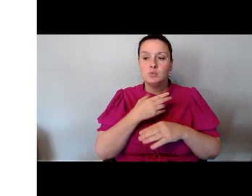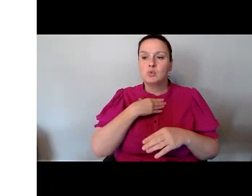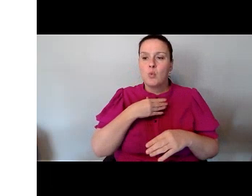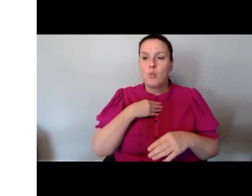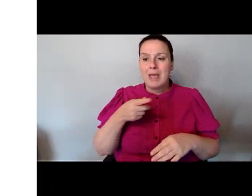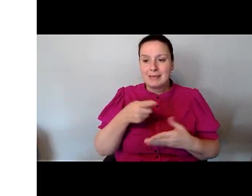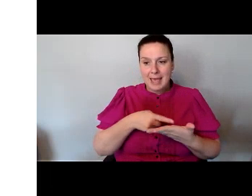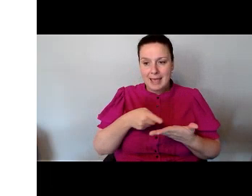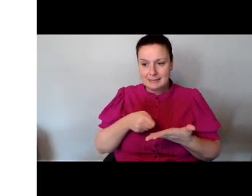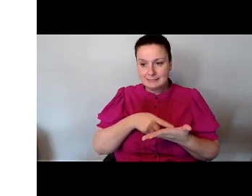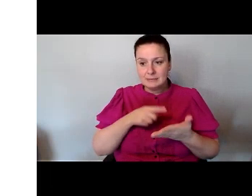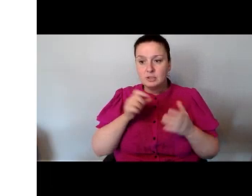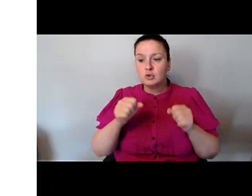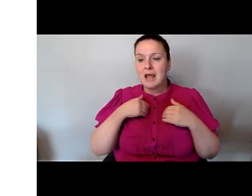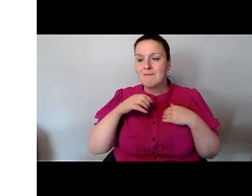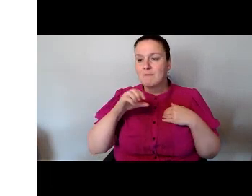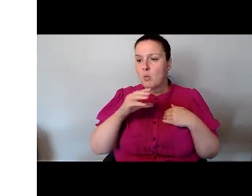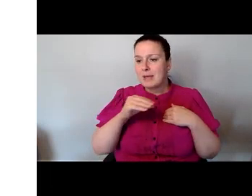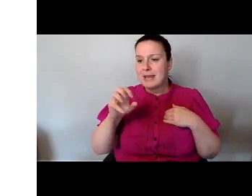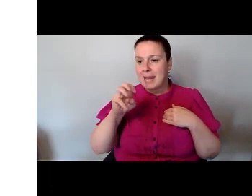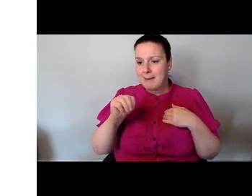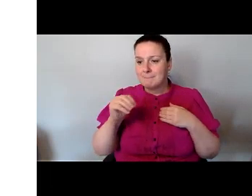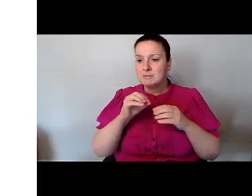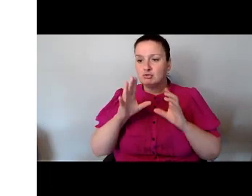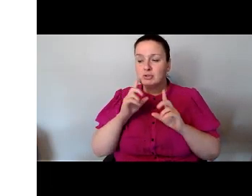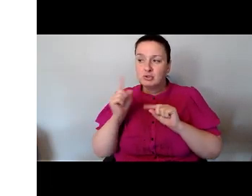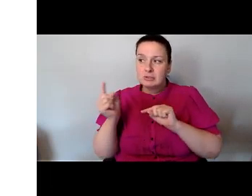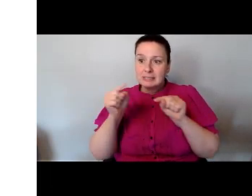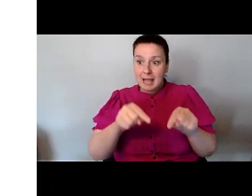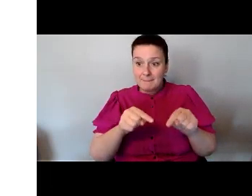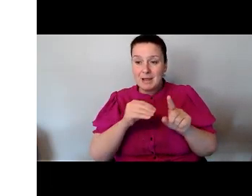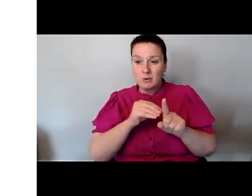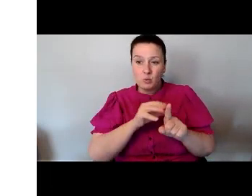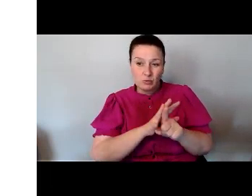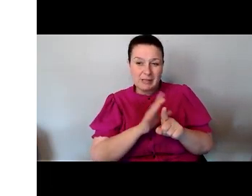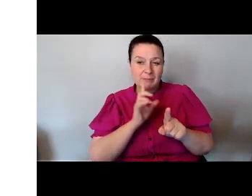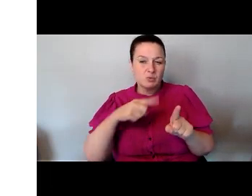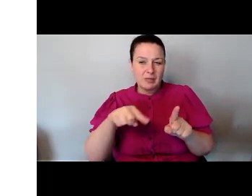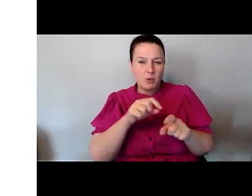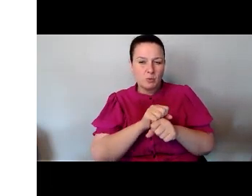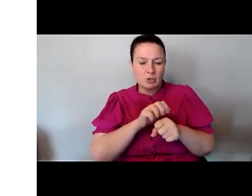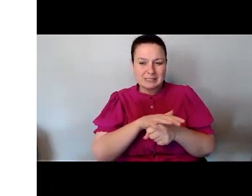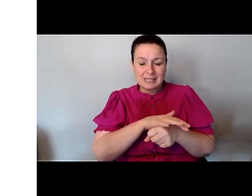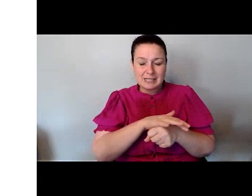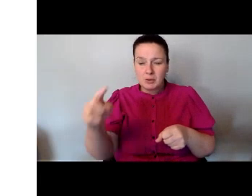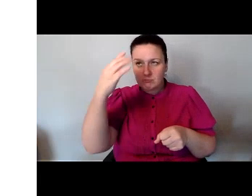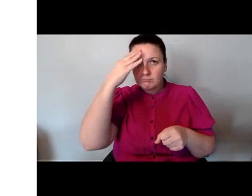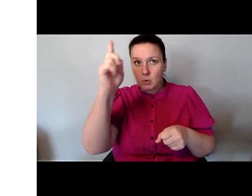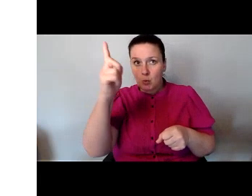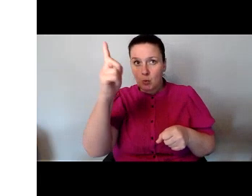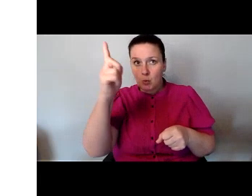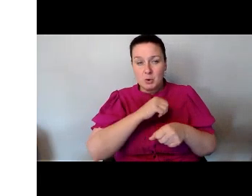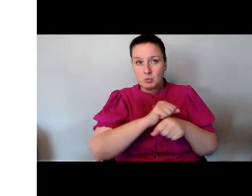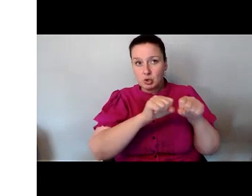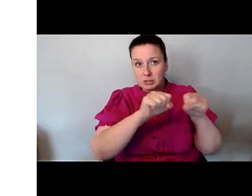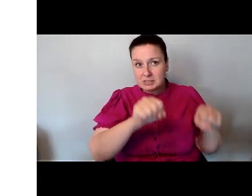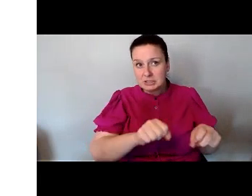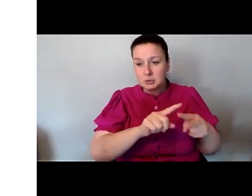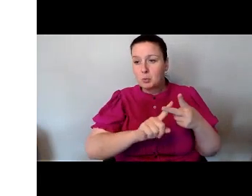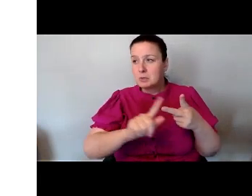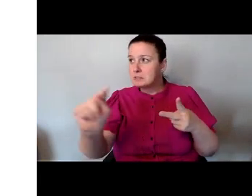an O&M instructor come on and orient them to the work site, so they make sure they know where their workstation is, where the restrooms are, where the break room